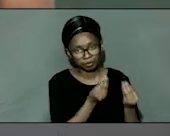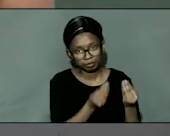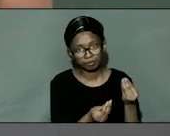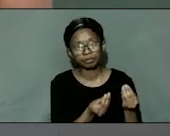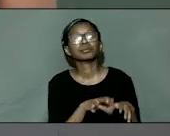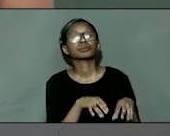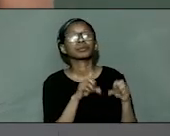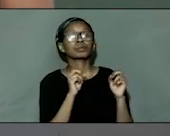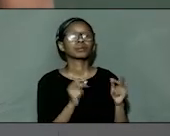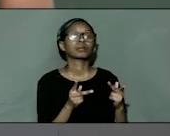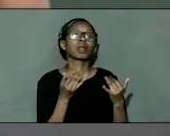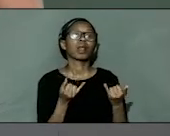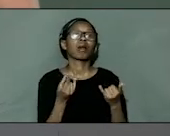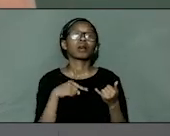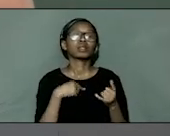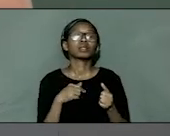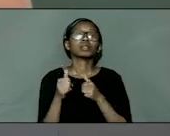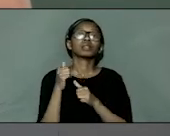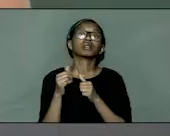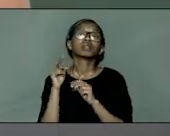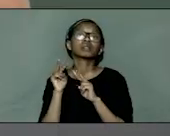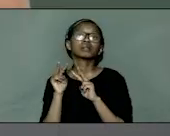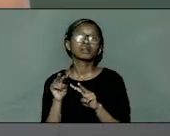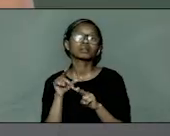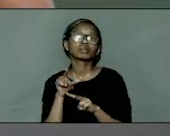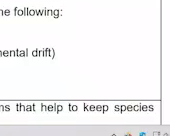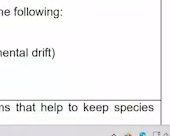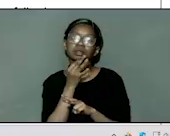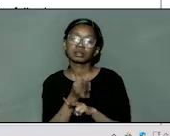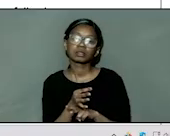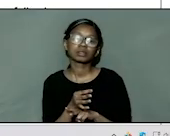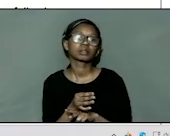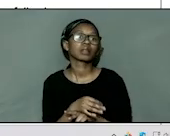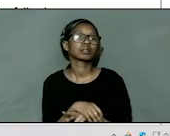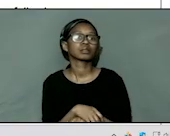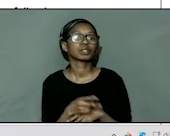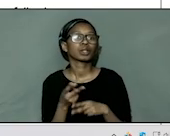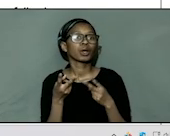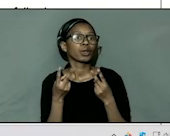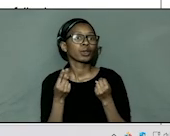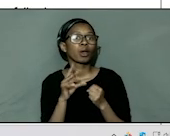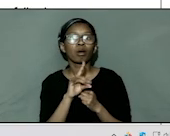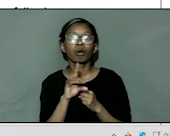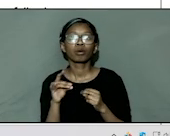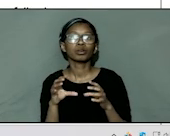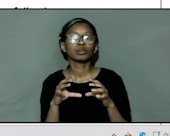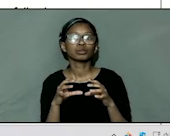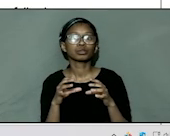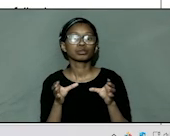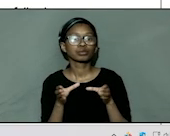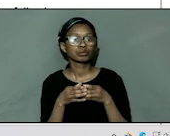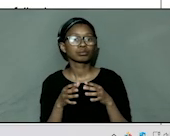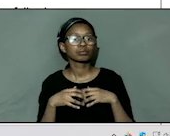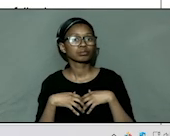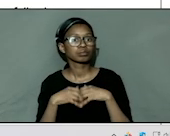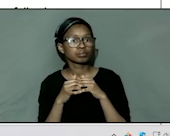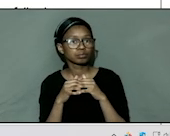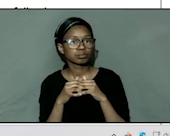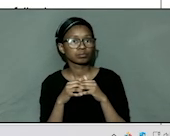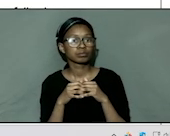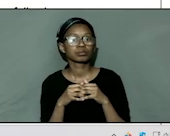at, you see it says speciation and extinction and the effect of each. We have already done